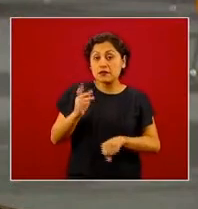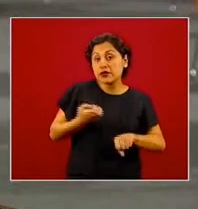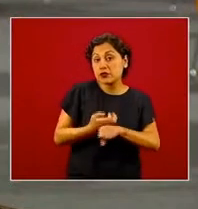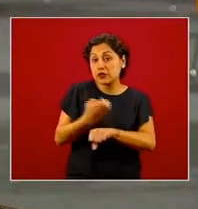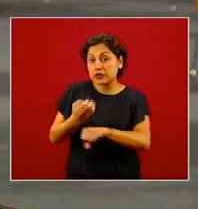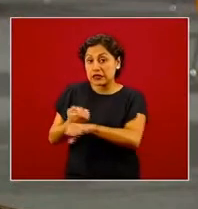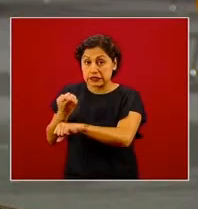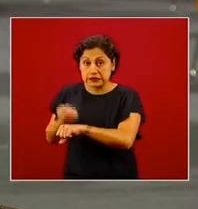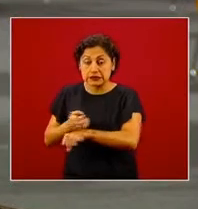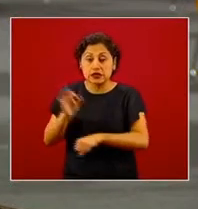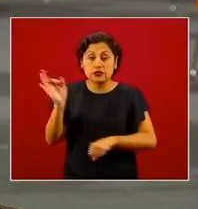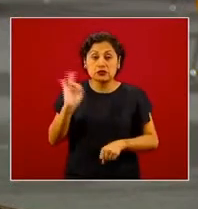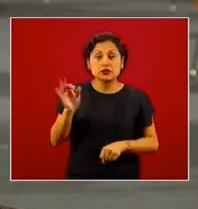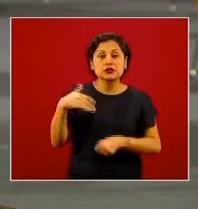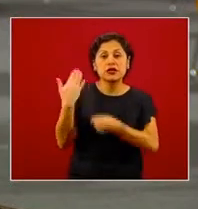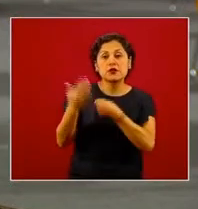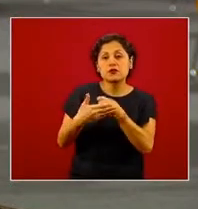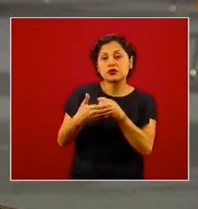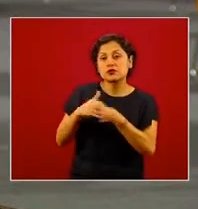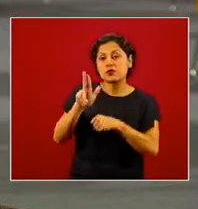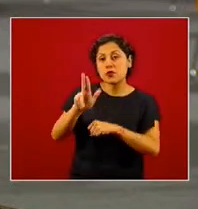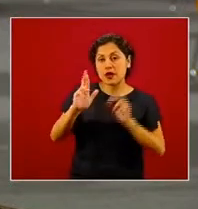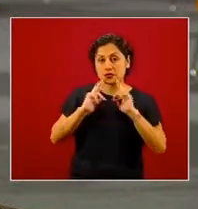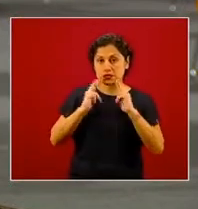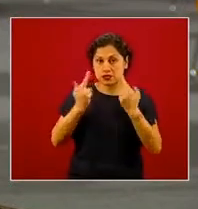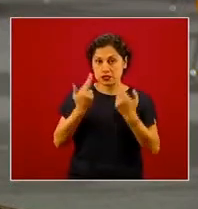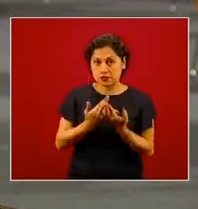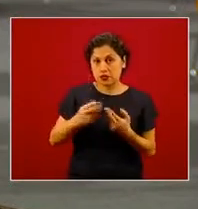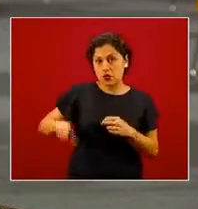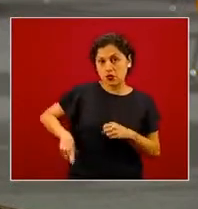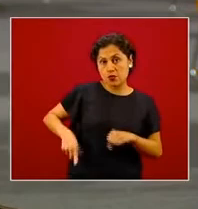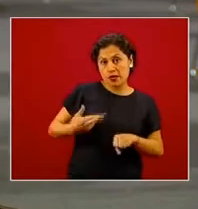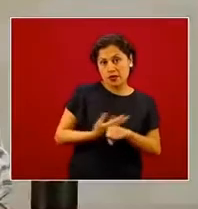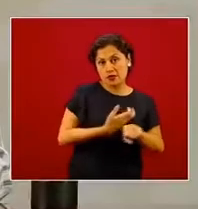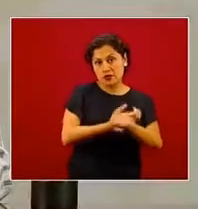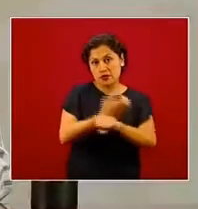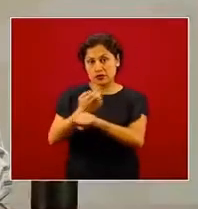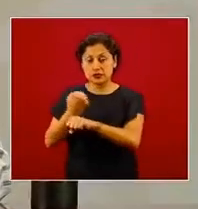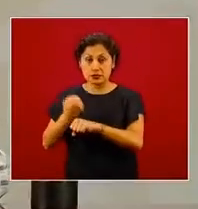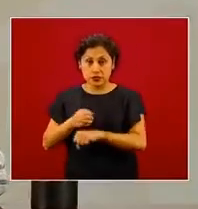that something that we can talk about with the governors at their meeting on Tuesday, I think?